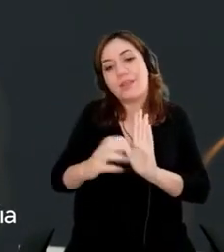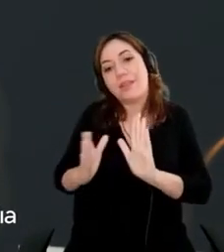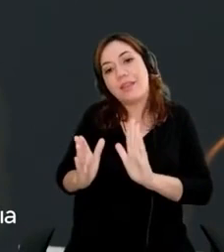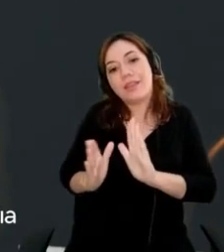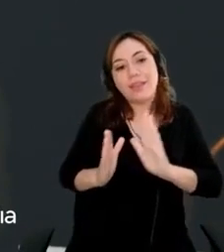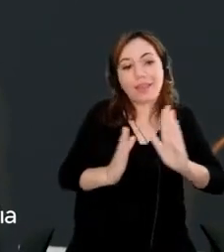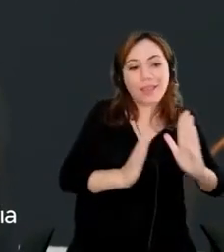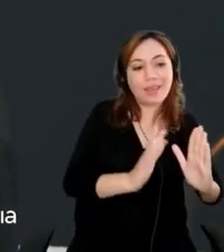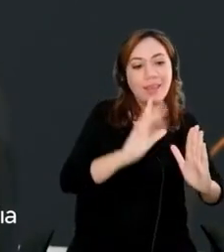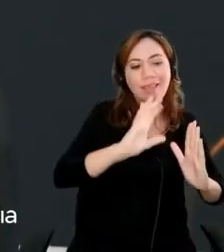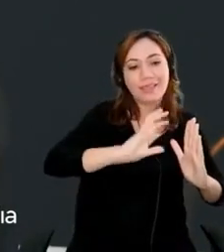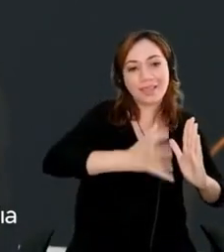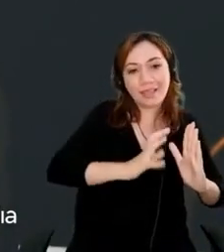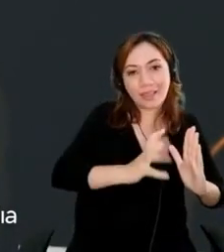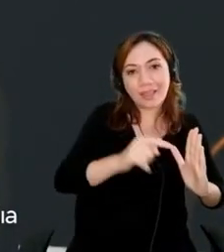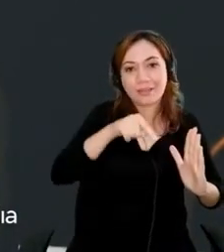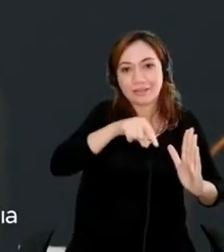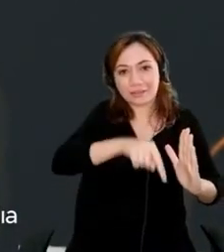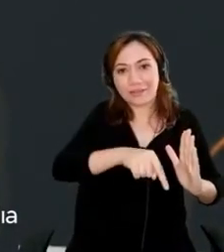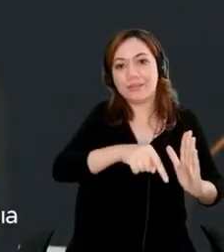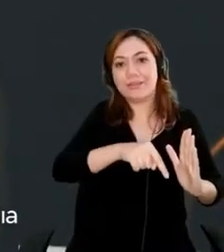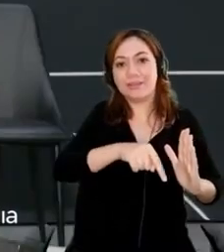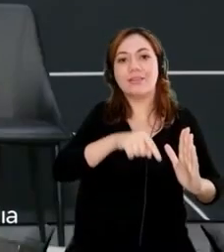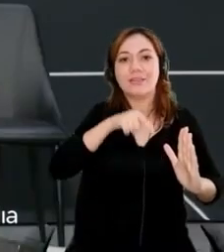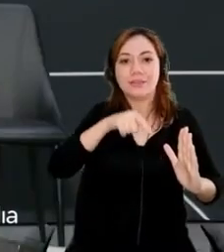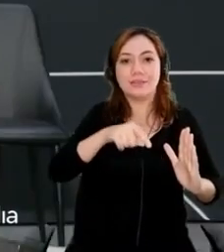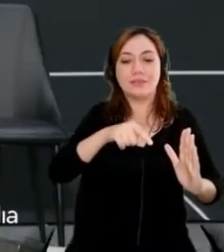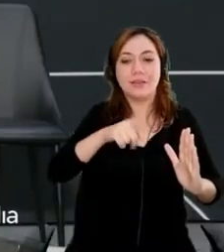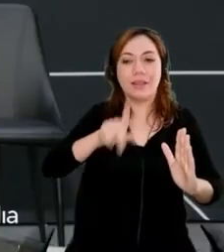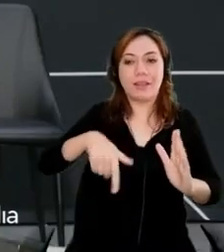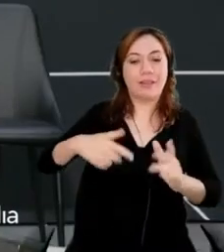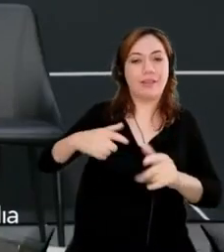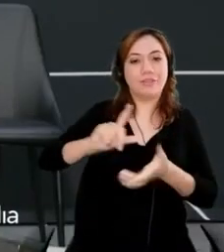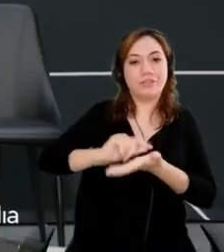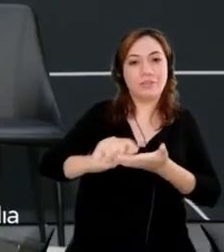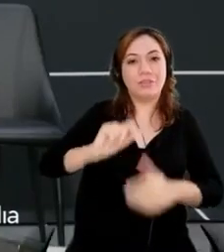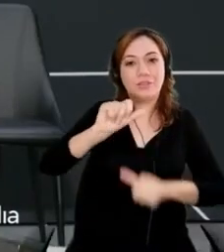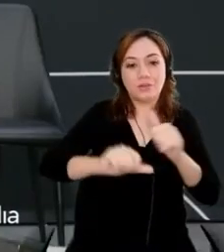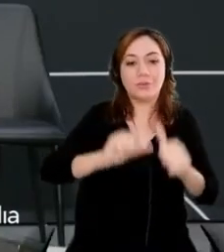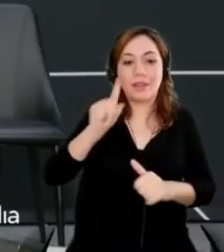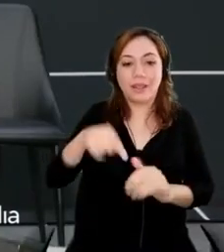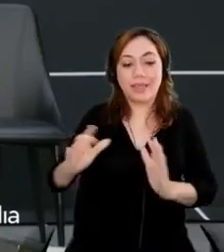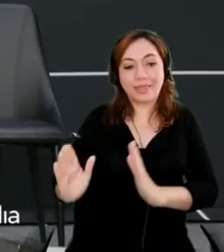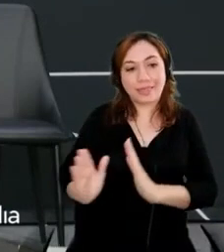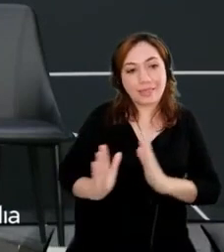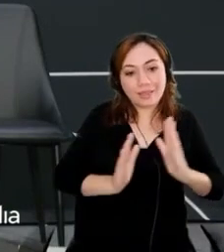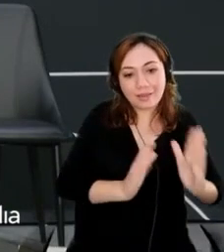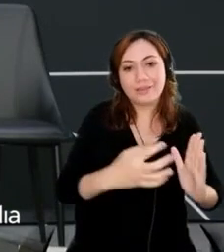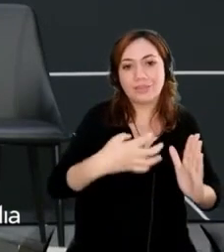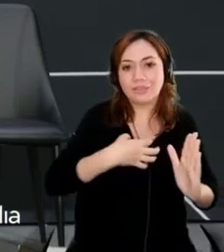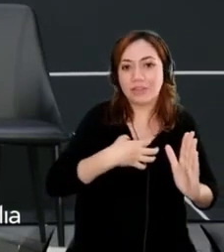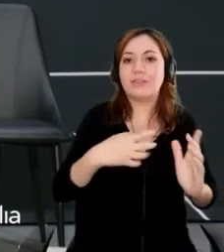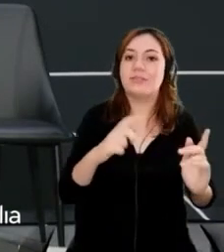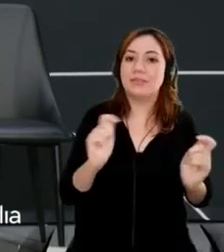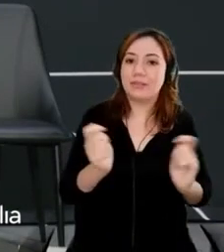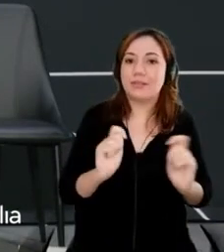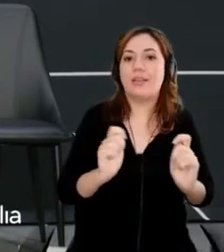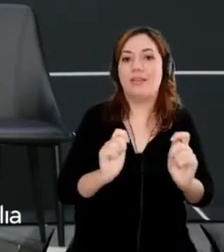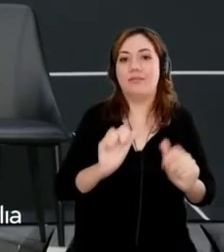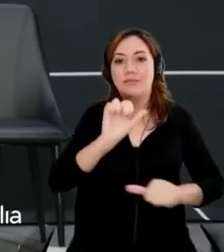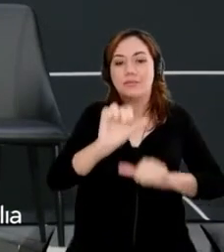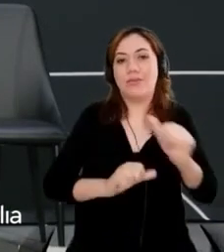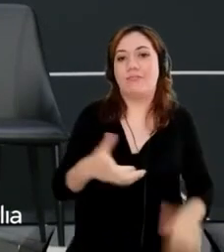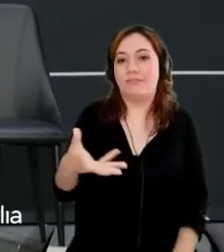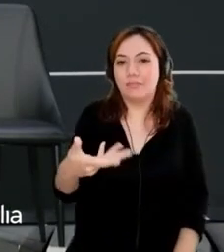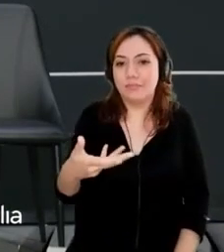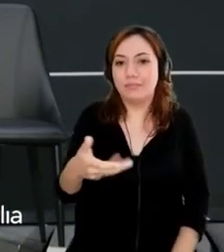data side of becoming agile. So given that, now we